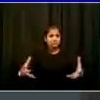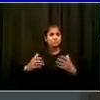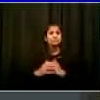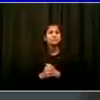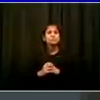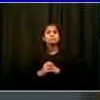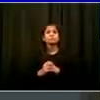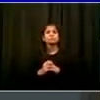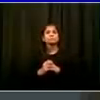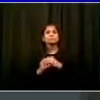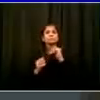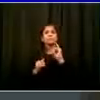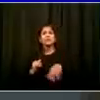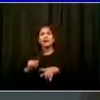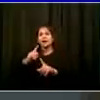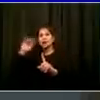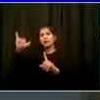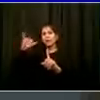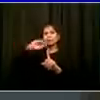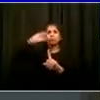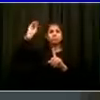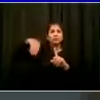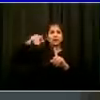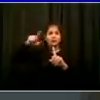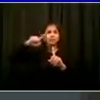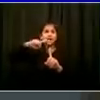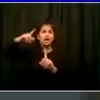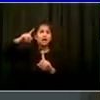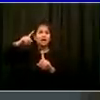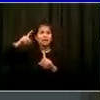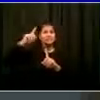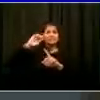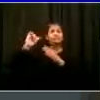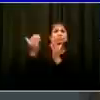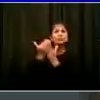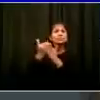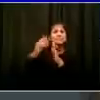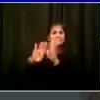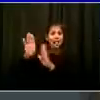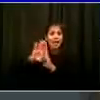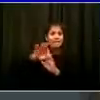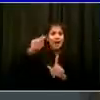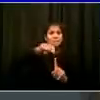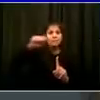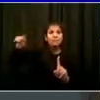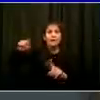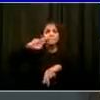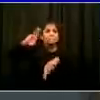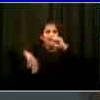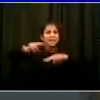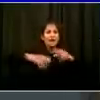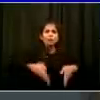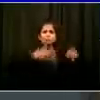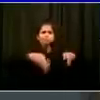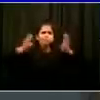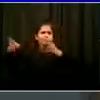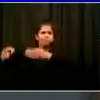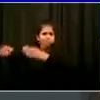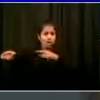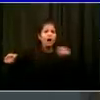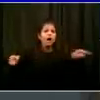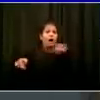an MWBE or a not-for-profit partner must both have a meaningful ownership